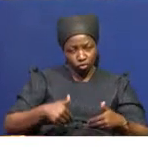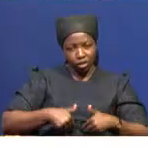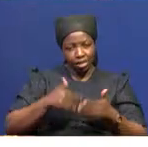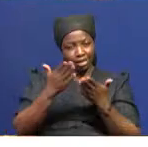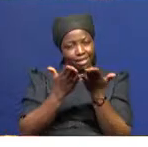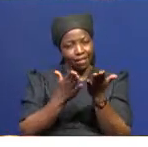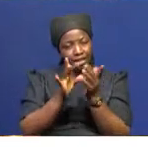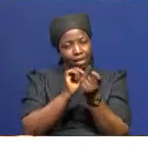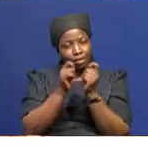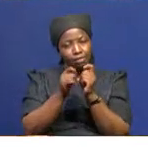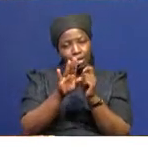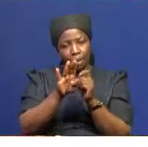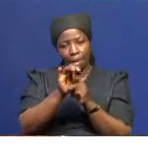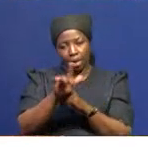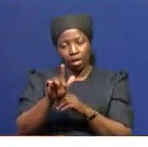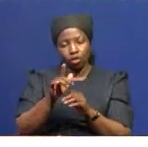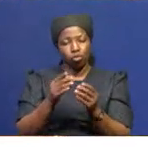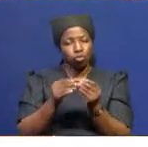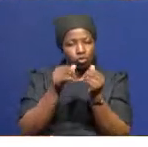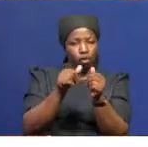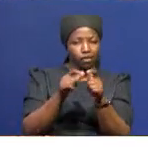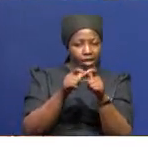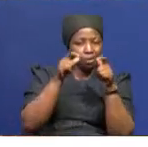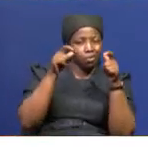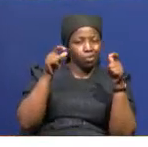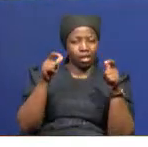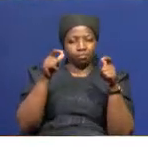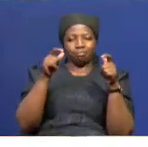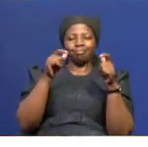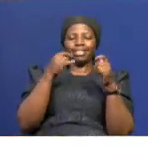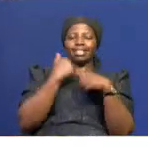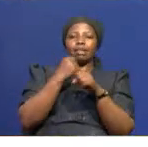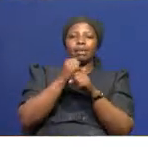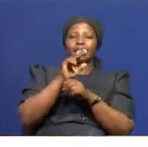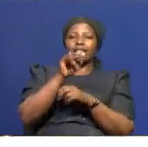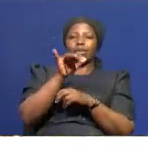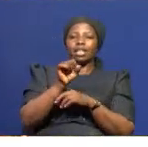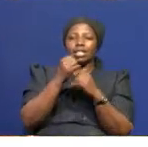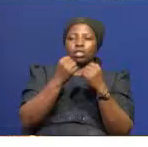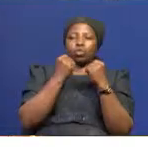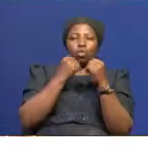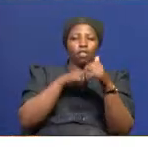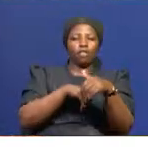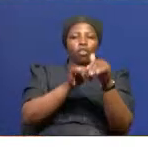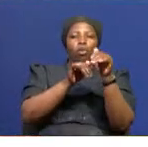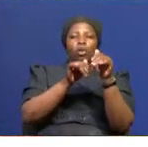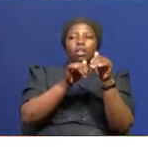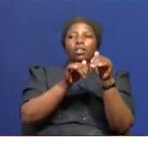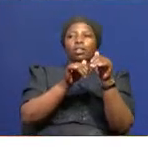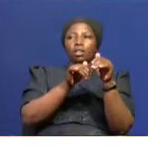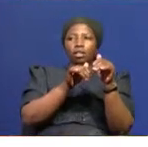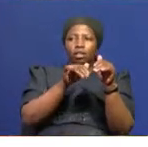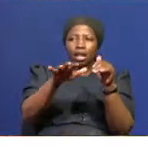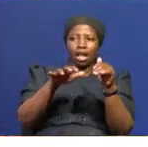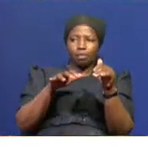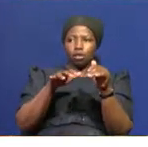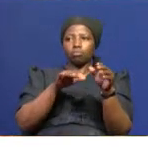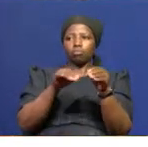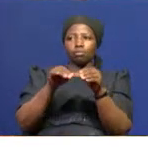Bill to address wider strengthening of NYS with respect to logistical mobility and